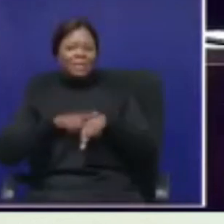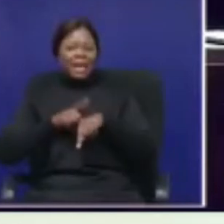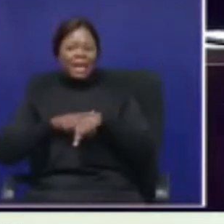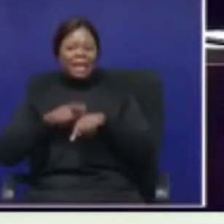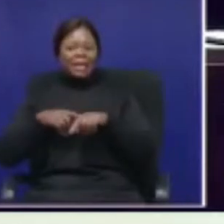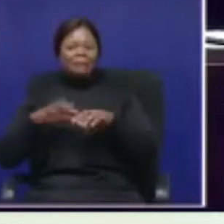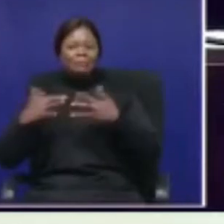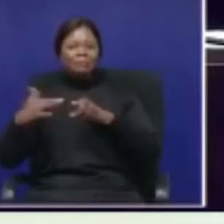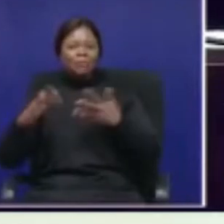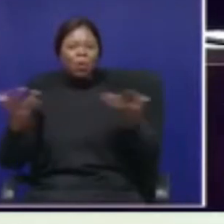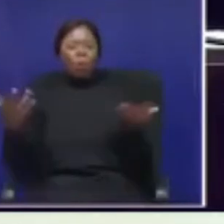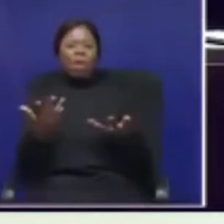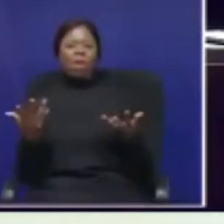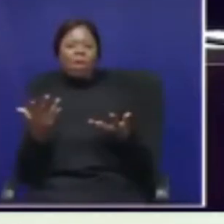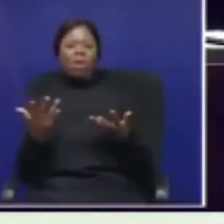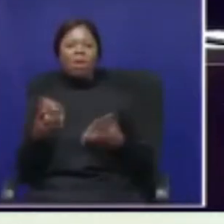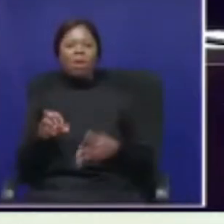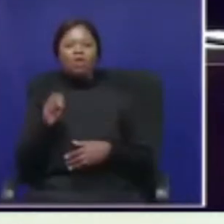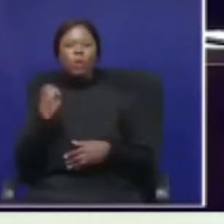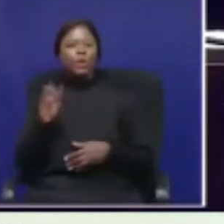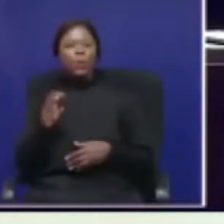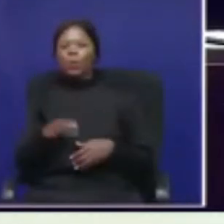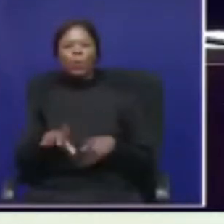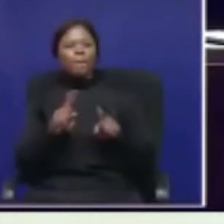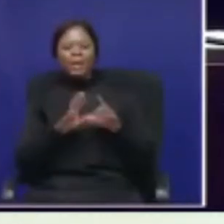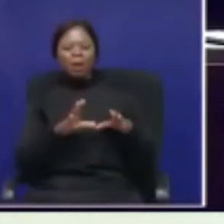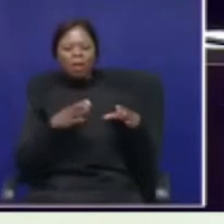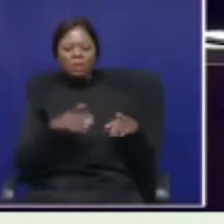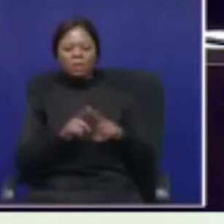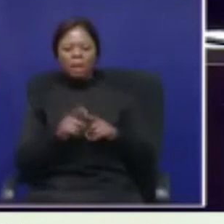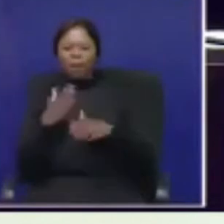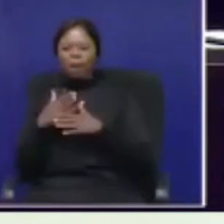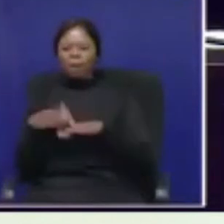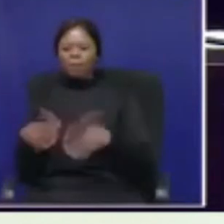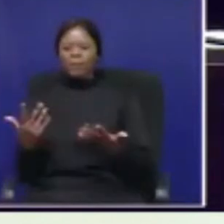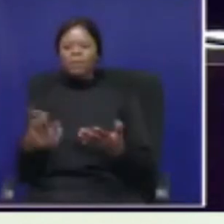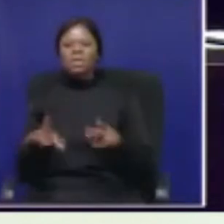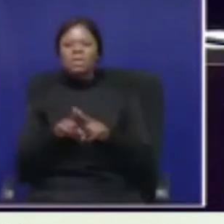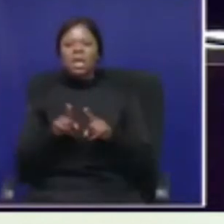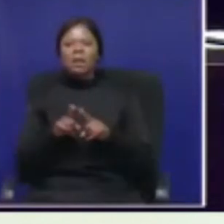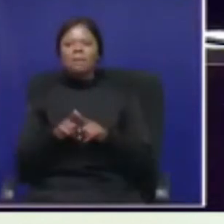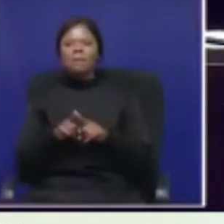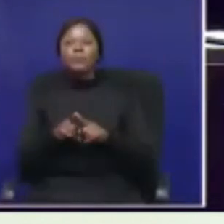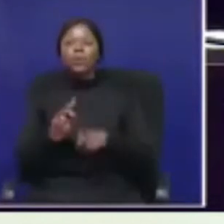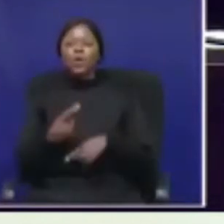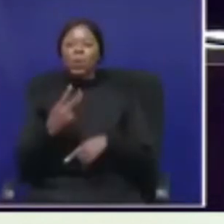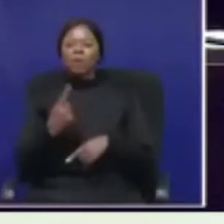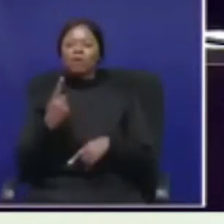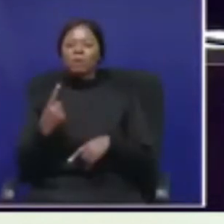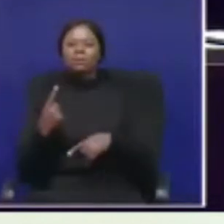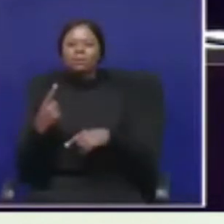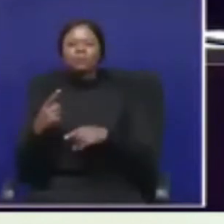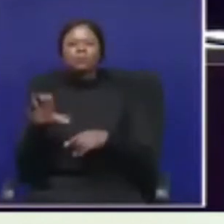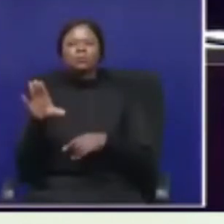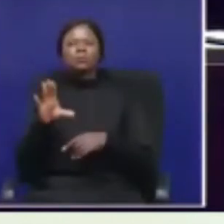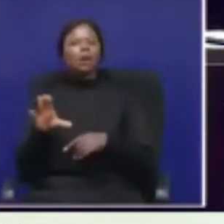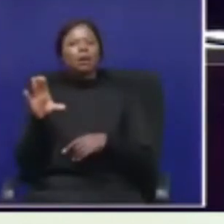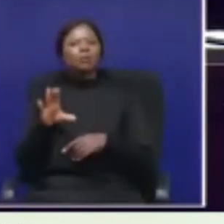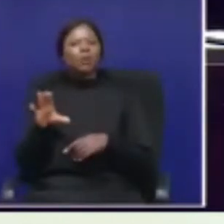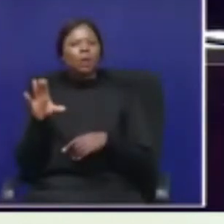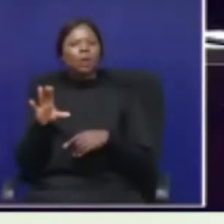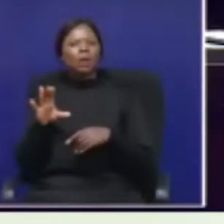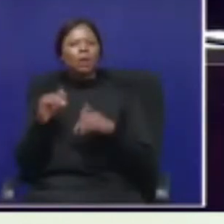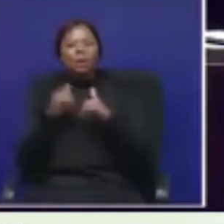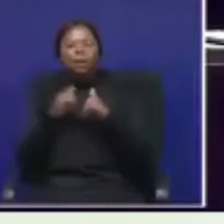but the classroom, the unemployment queue, and the unforgiving digital divide of the 21st century.